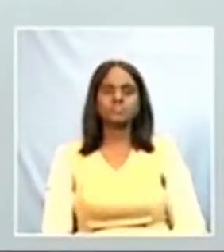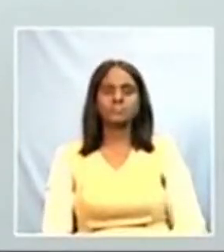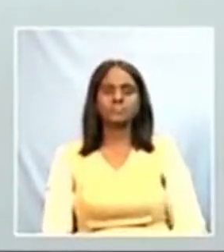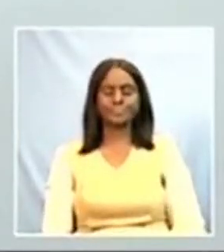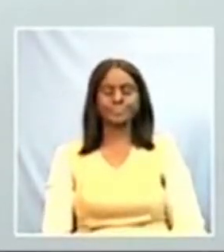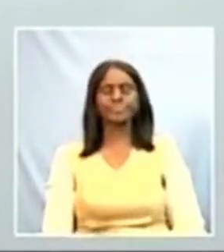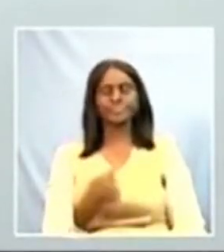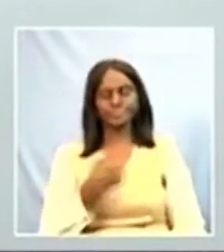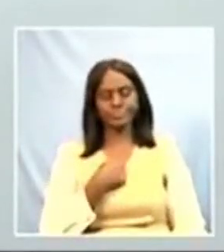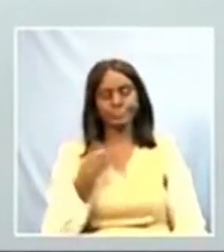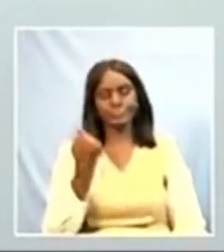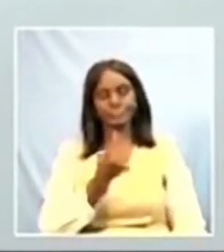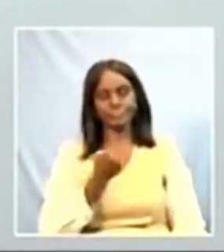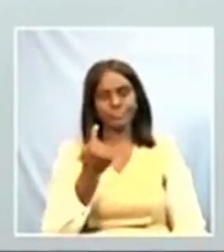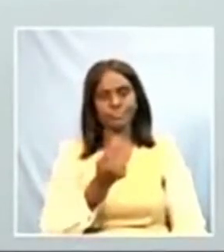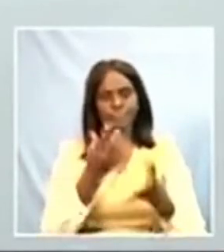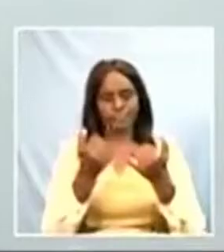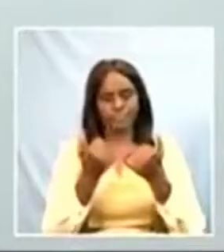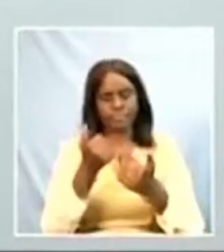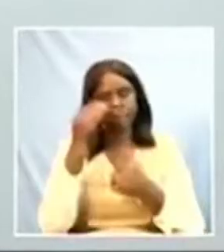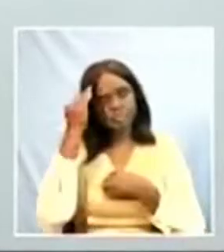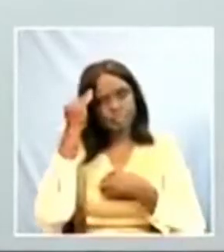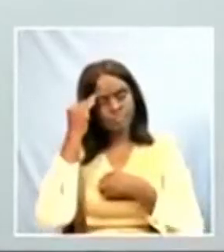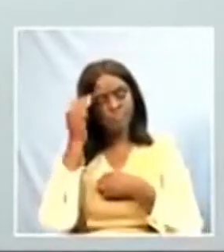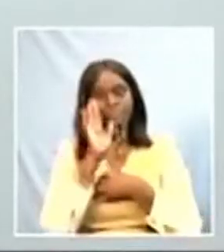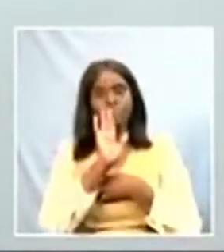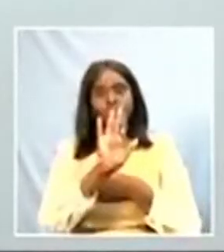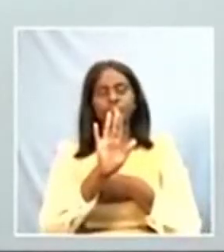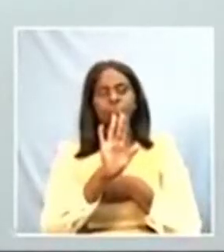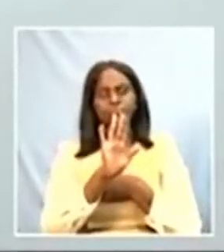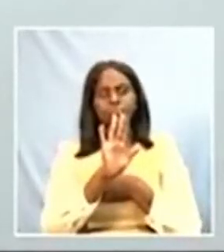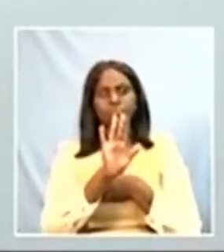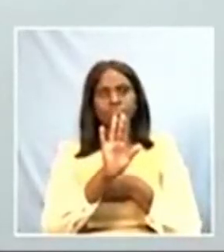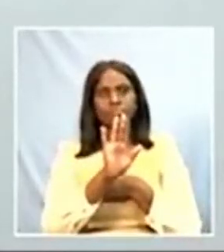like to note your